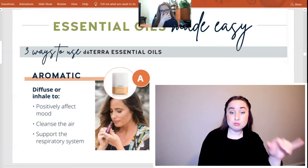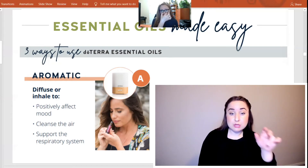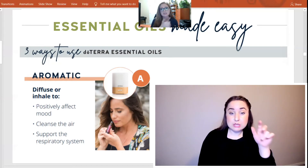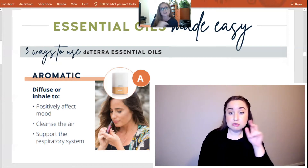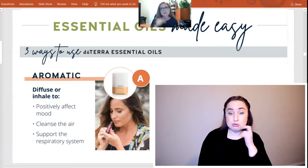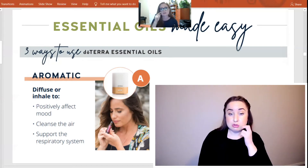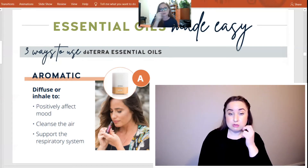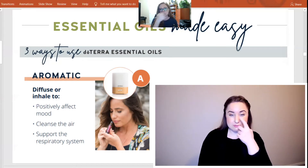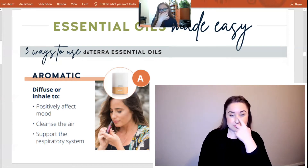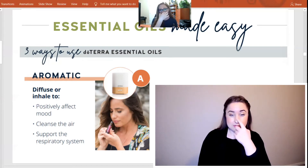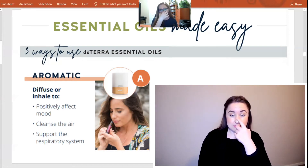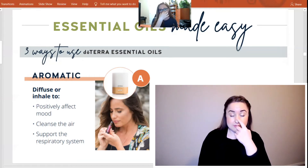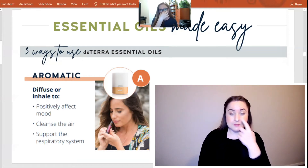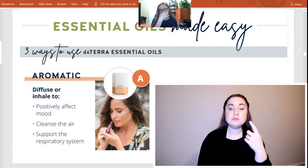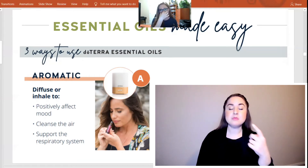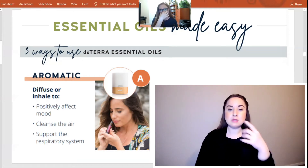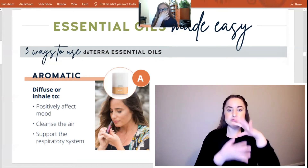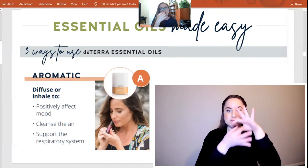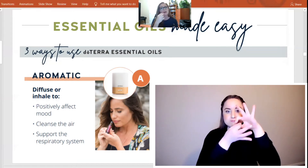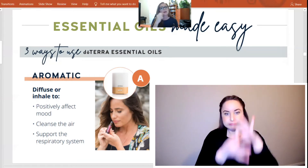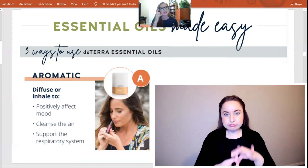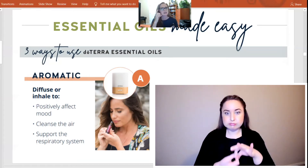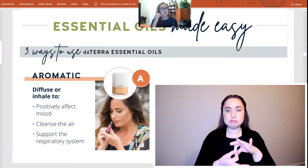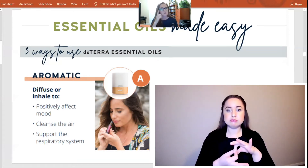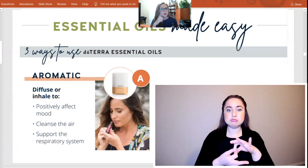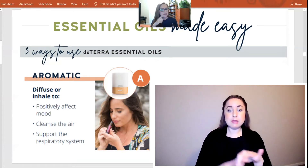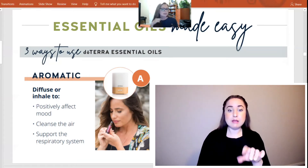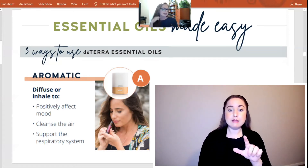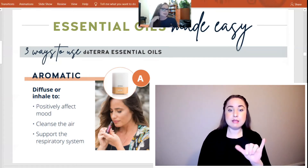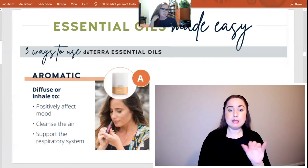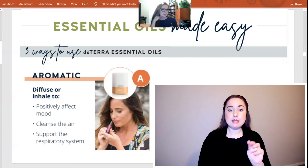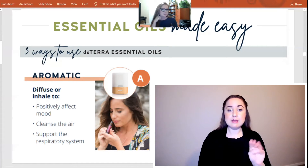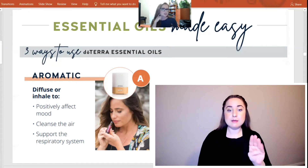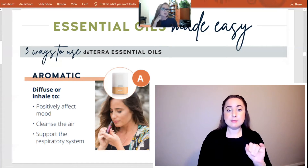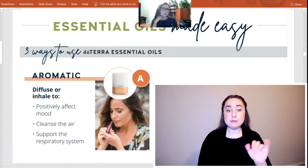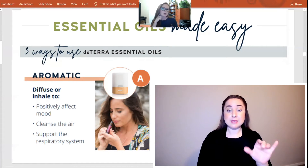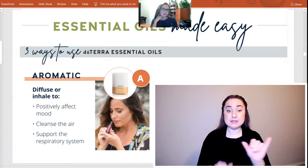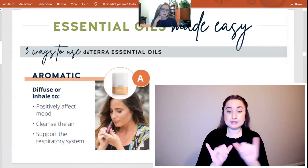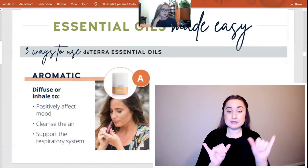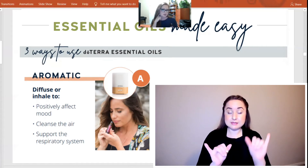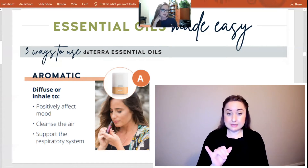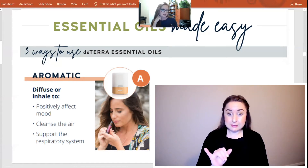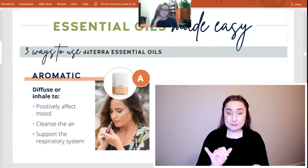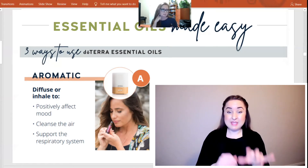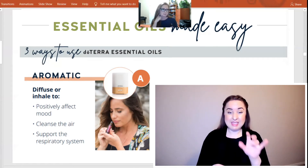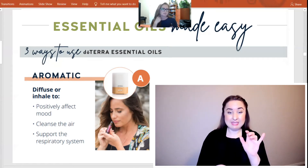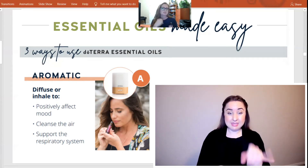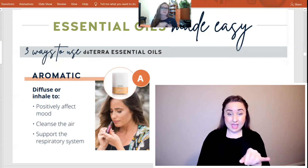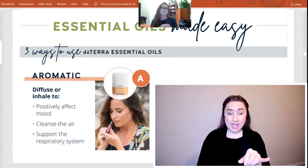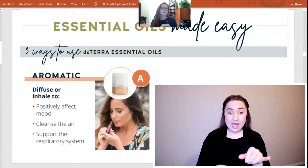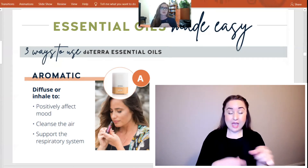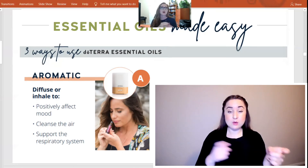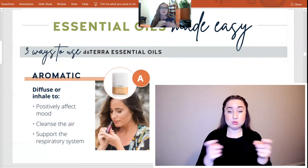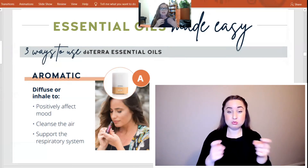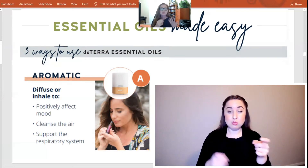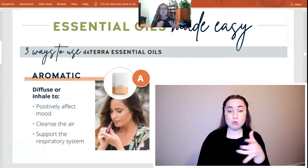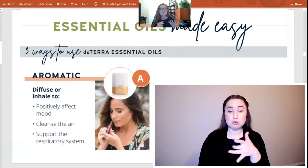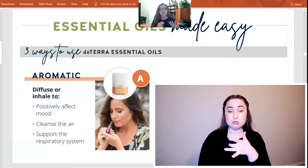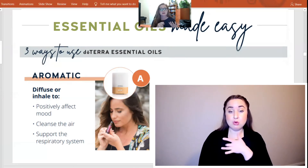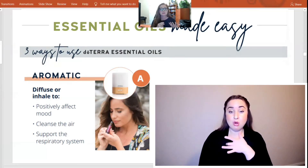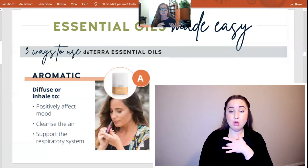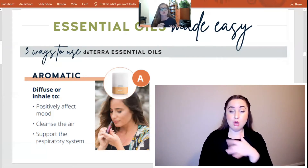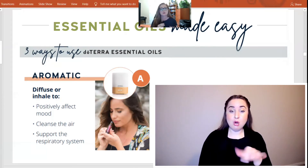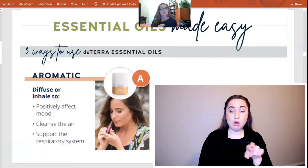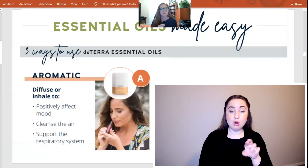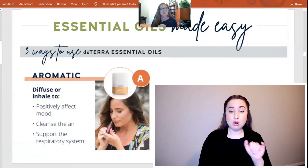here, if you pinch the bridge of your nose, directly connects to our limbic system. Our limbic